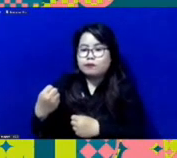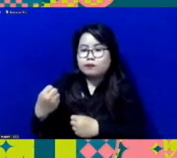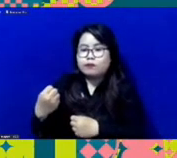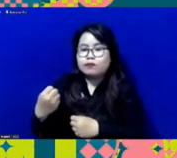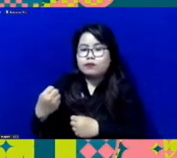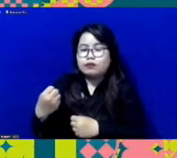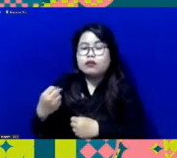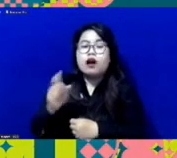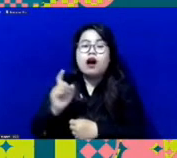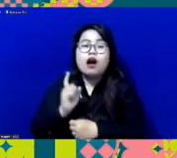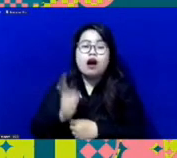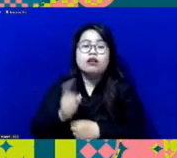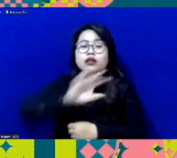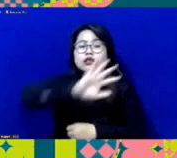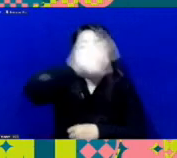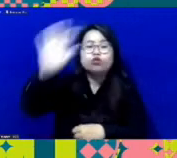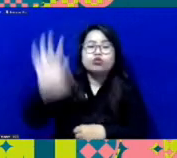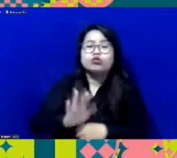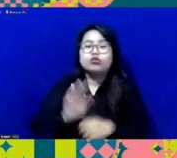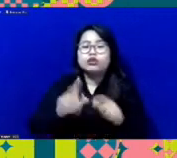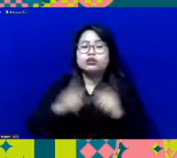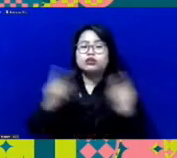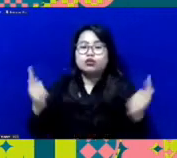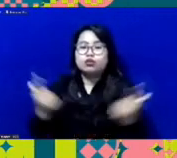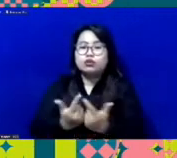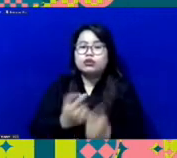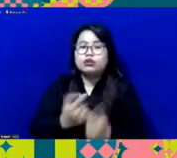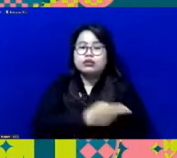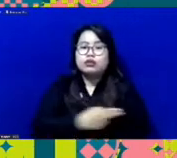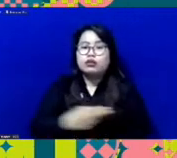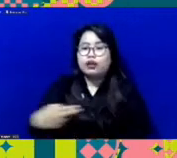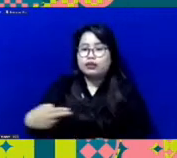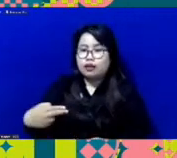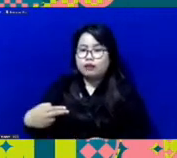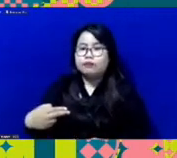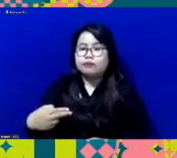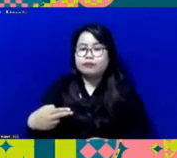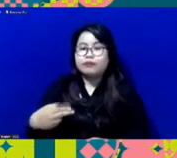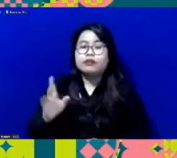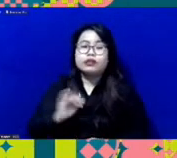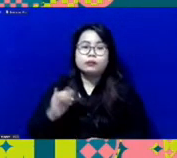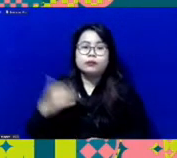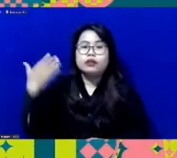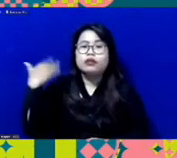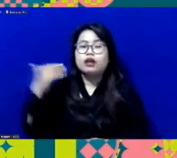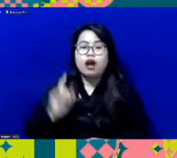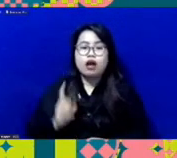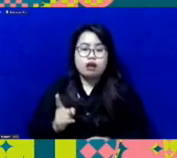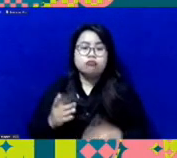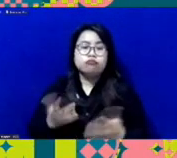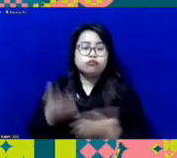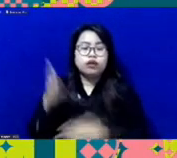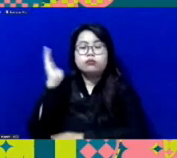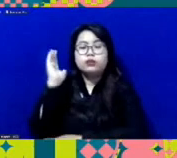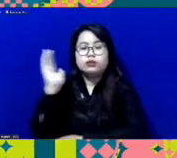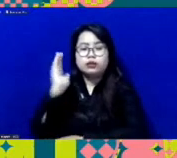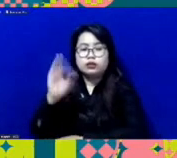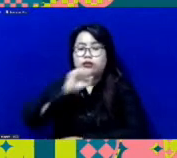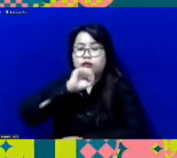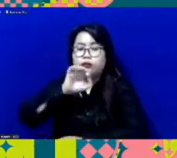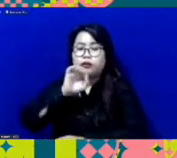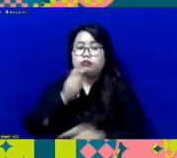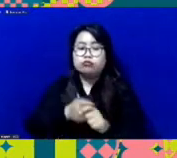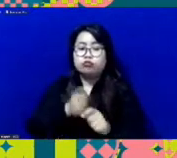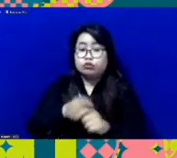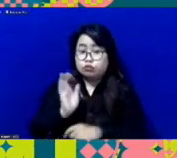Indonesia. Yeah. And then, like, you've created a presentation to share with us. Yes. Do you want to share it with us? Yes. Okay, but slower.